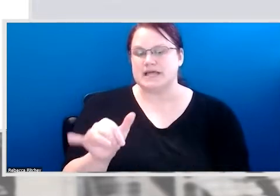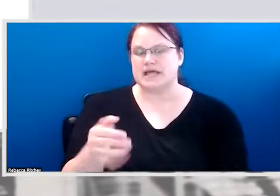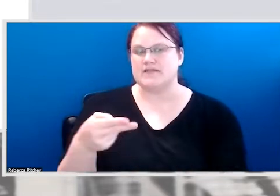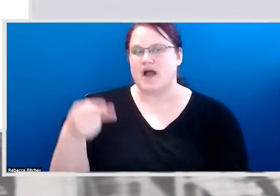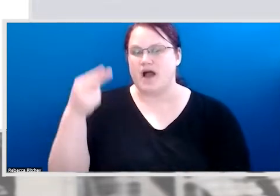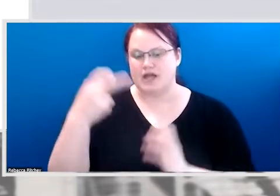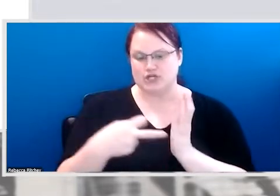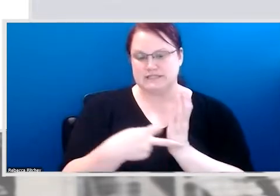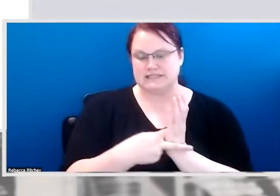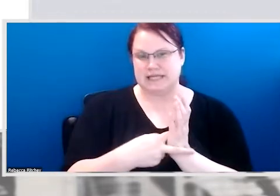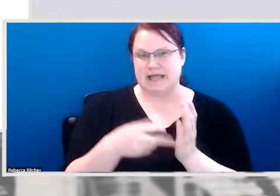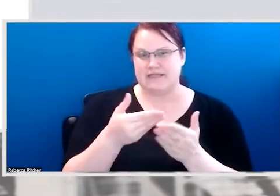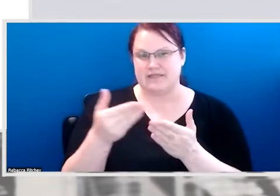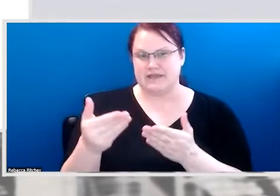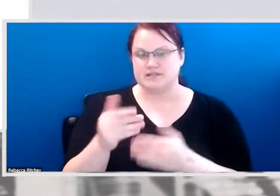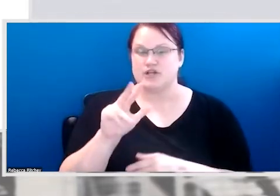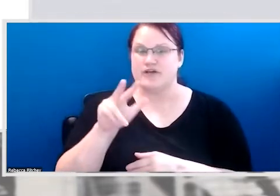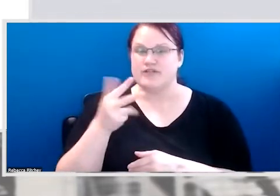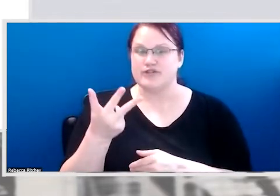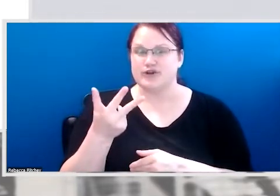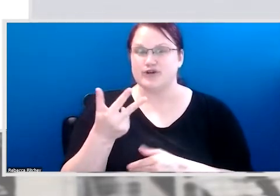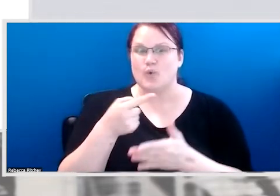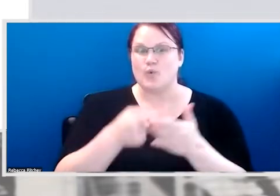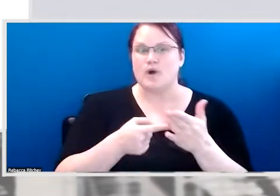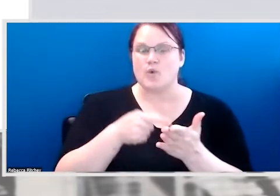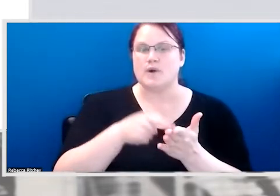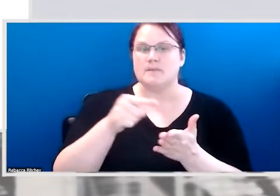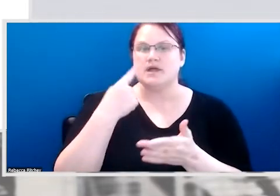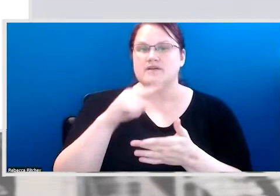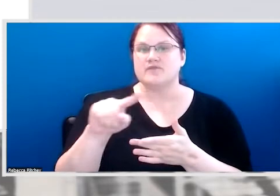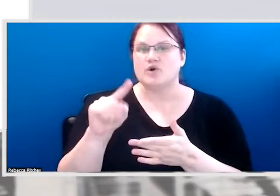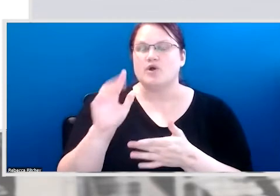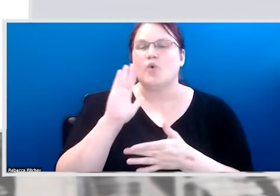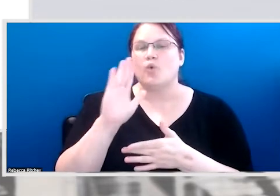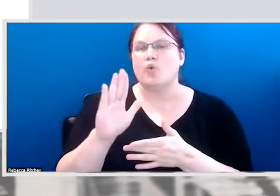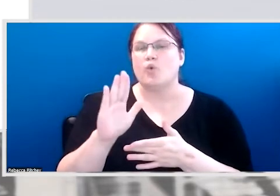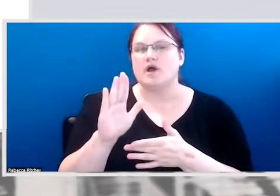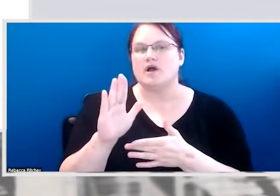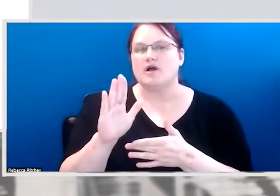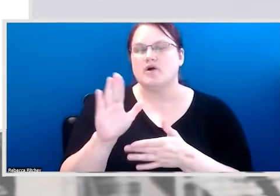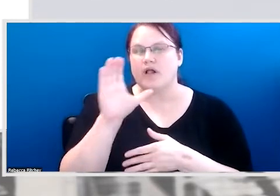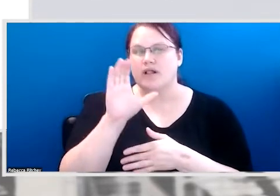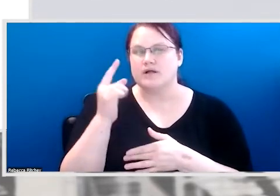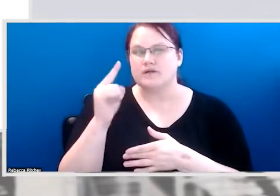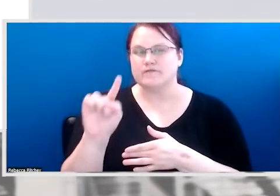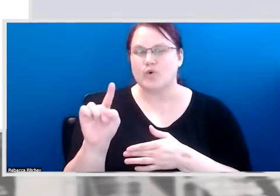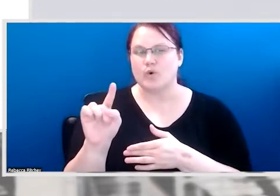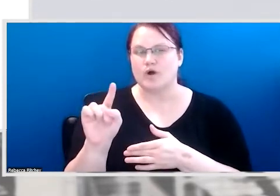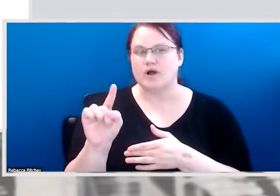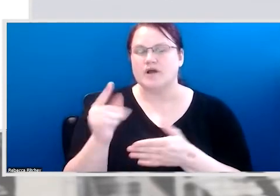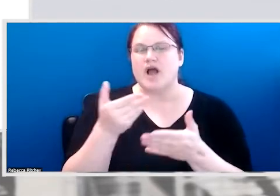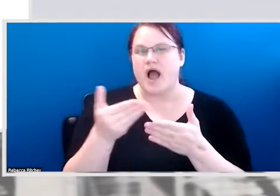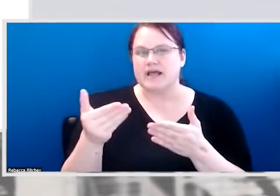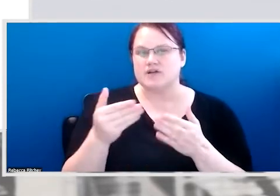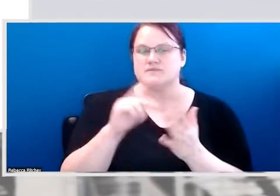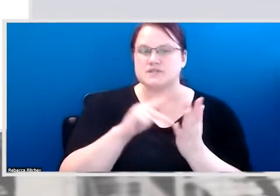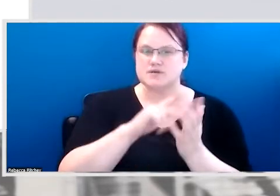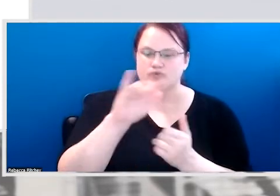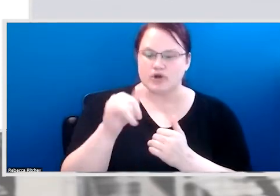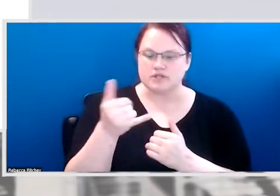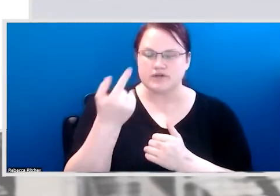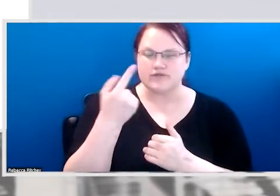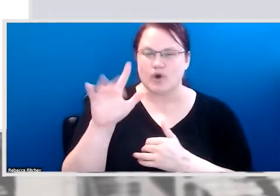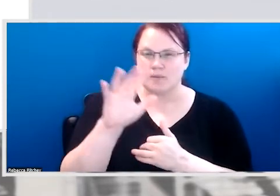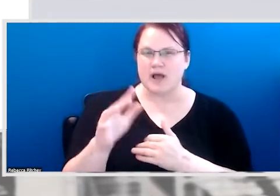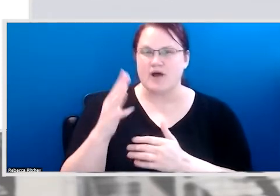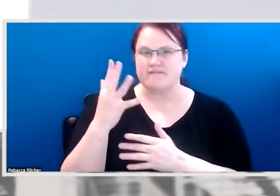items. And then third, we want to make sure that what we're paying for is going to be lasting for a few years. So we're looking for items and projects with a useful life of at least